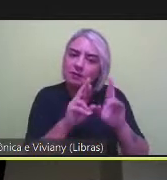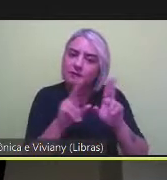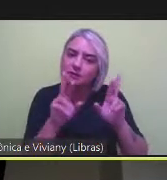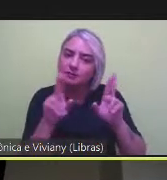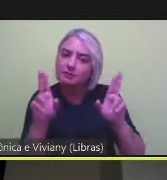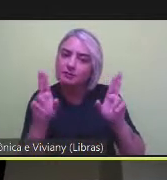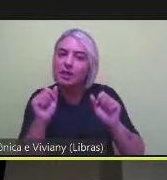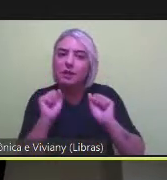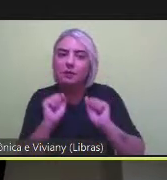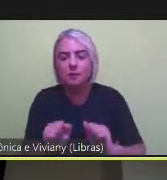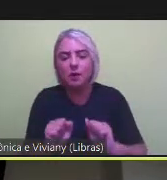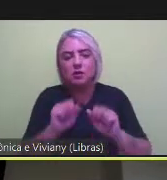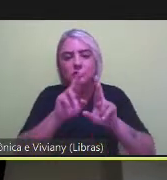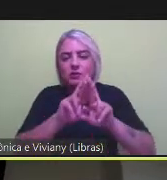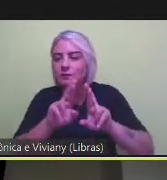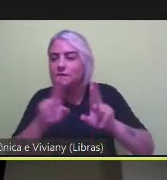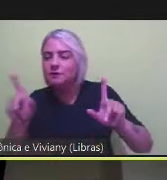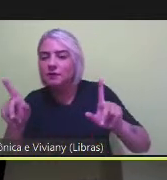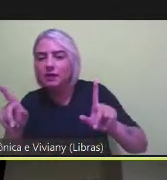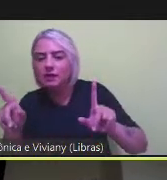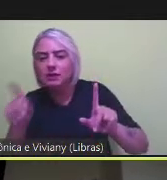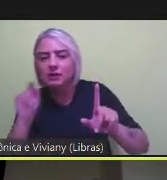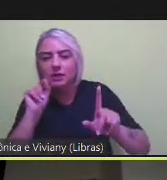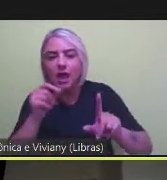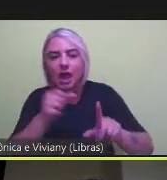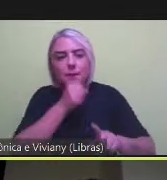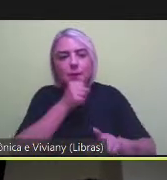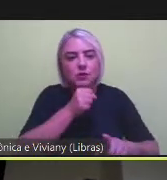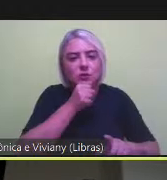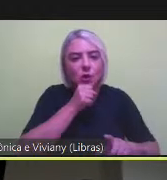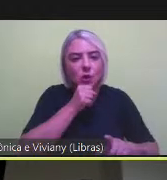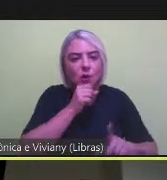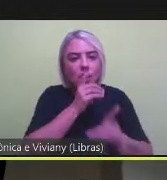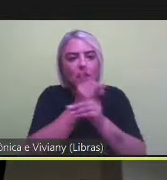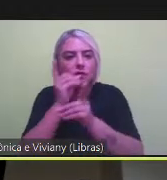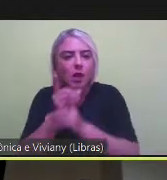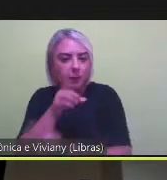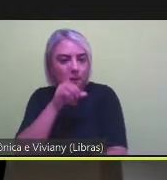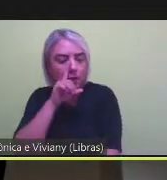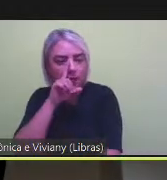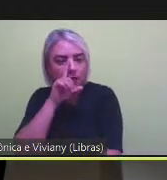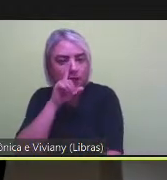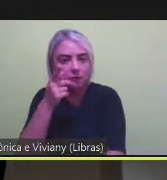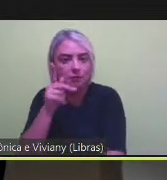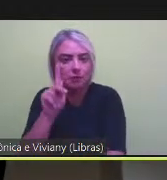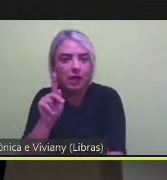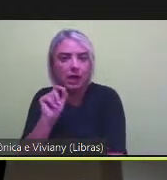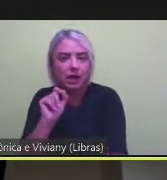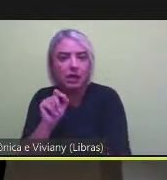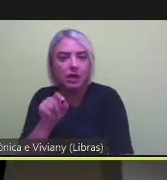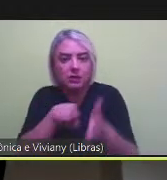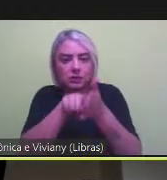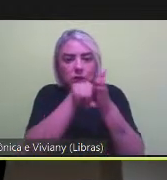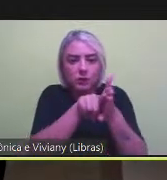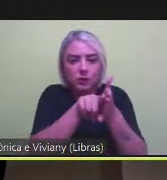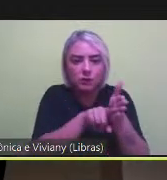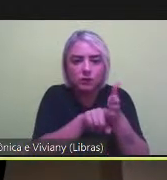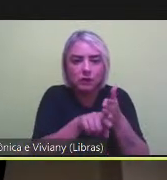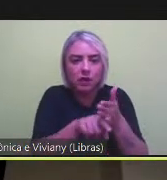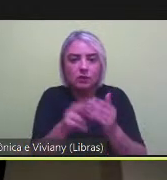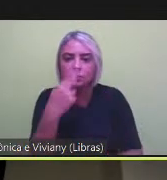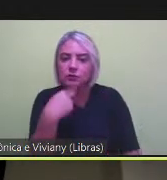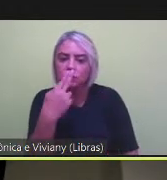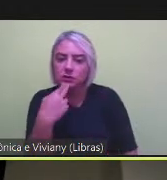reference model that makes it possible to differentiate the people that are identified as risk one for